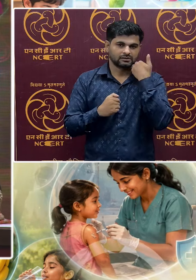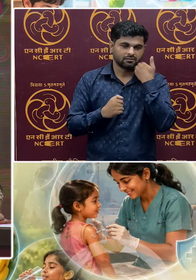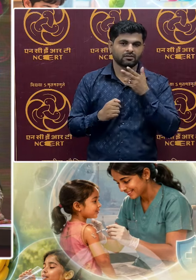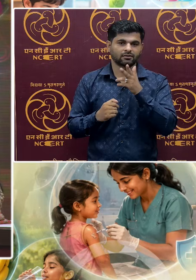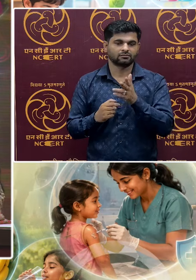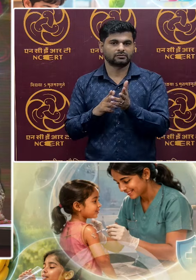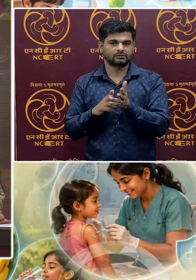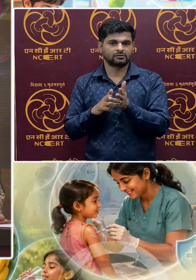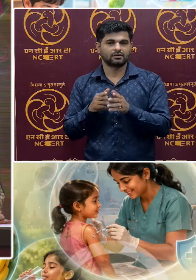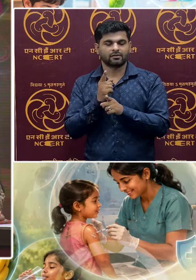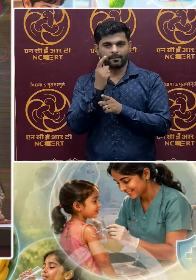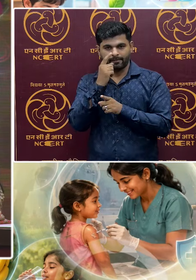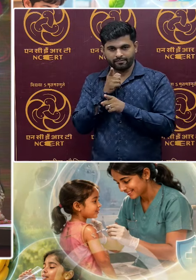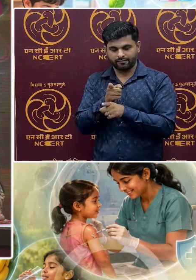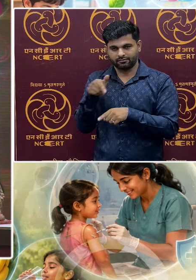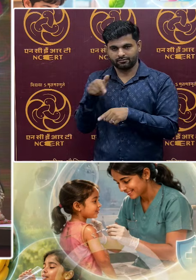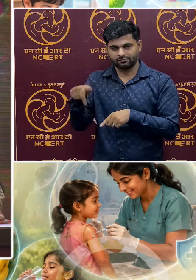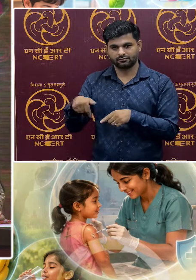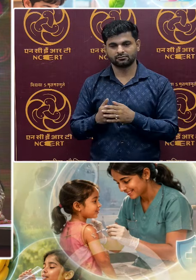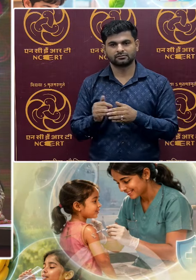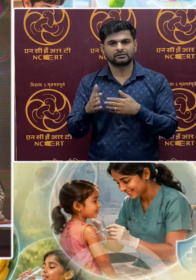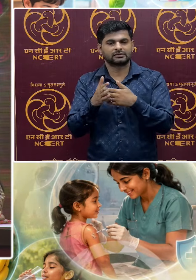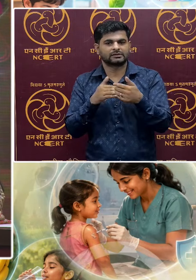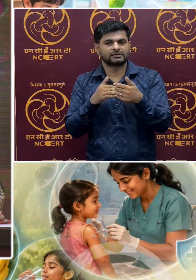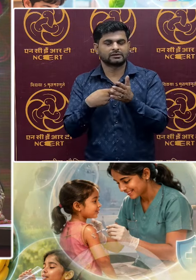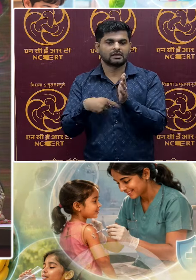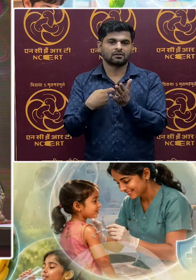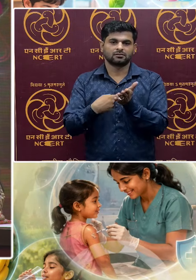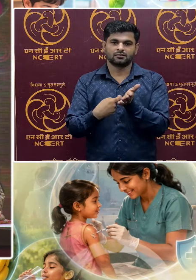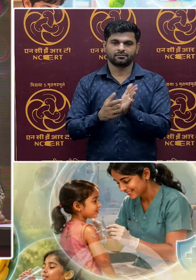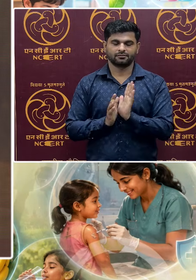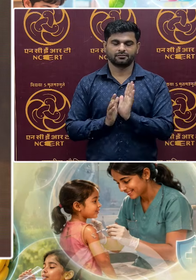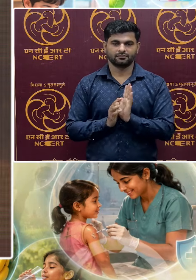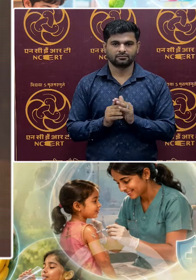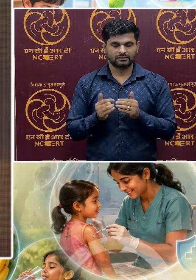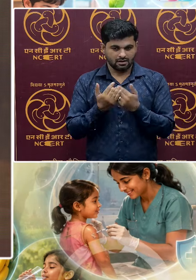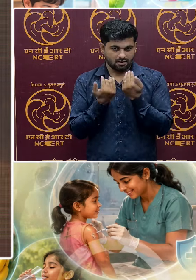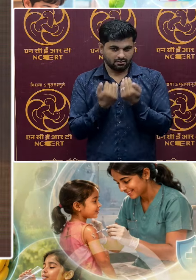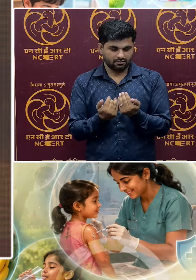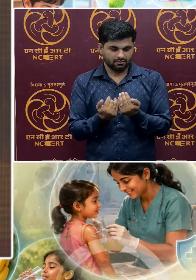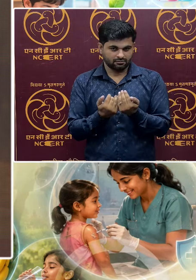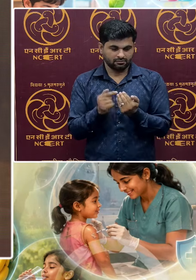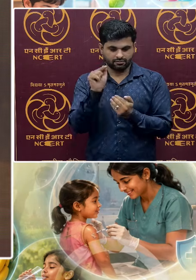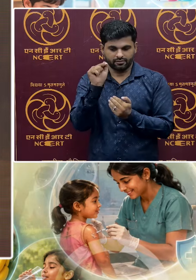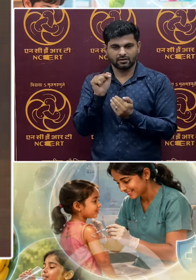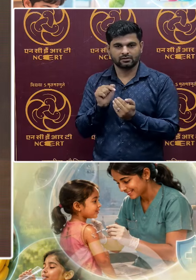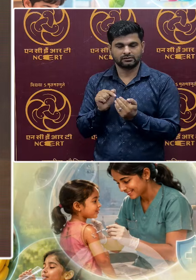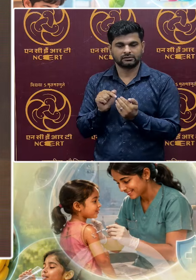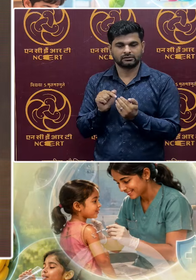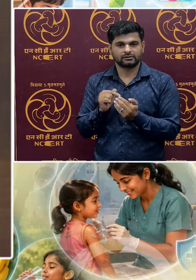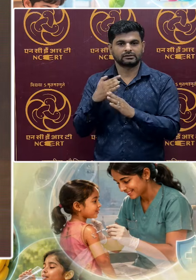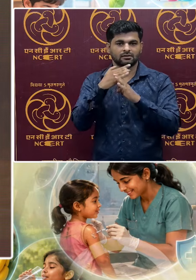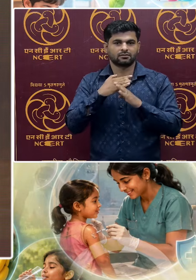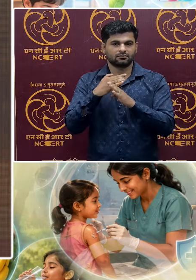ma'am here, ma'am, are there any strategies or certain points that you would like to